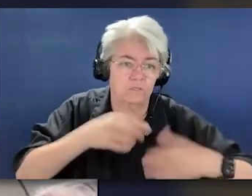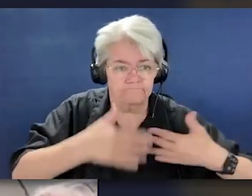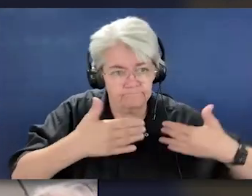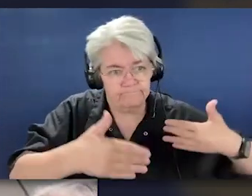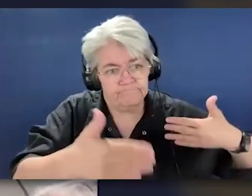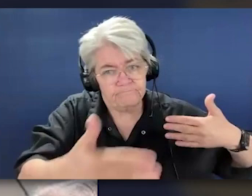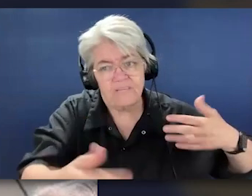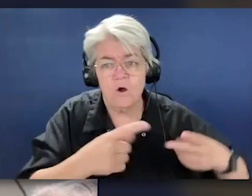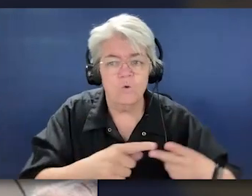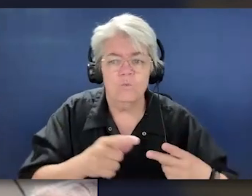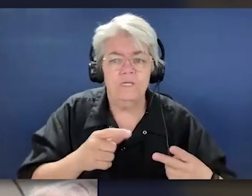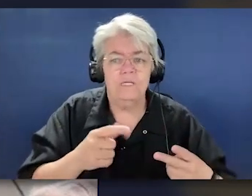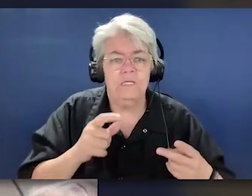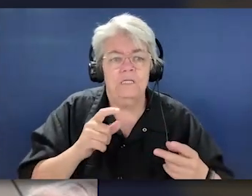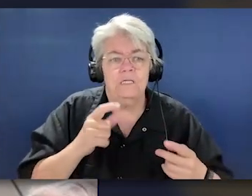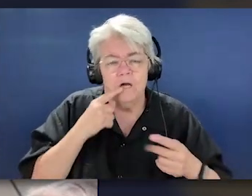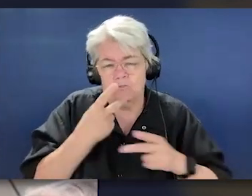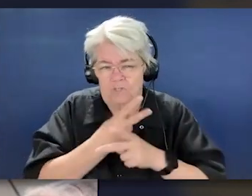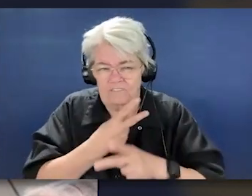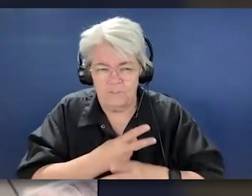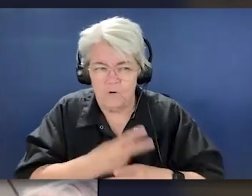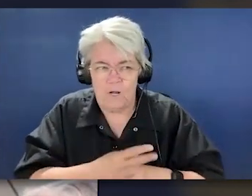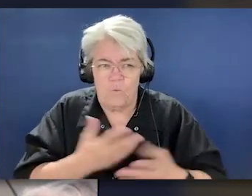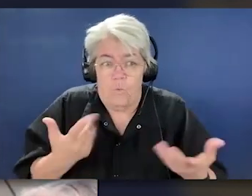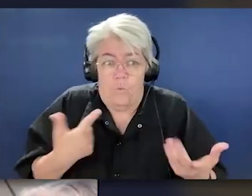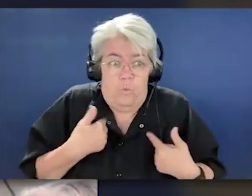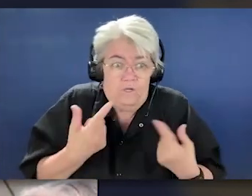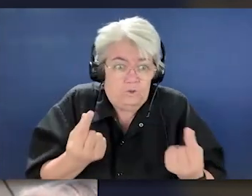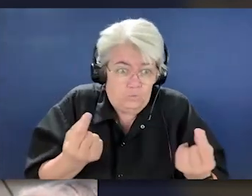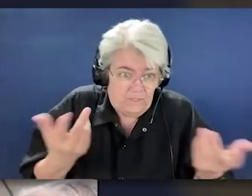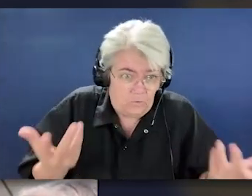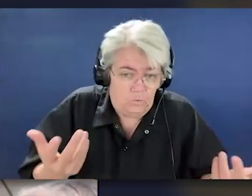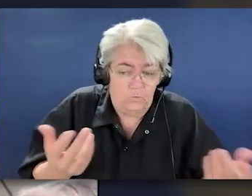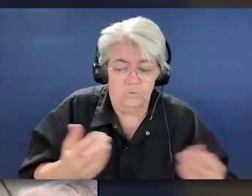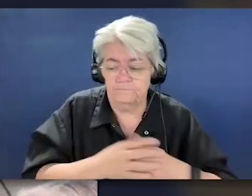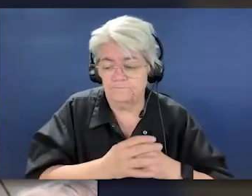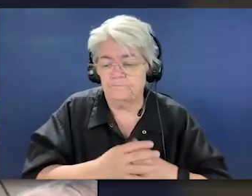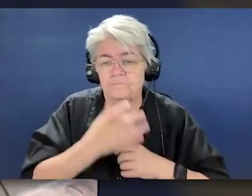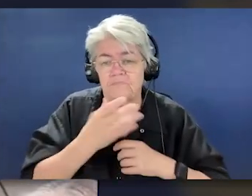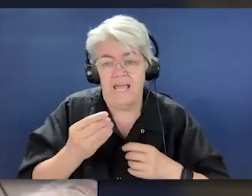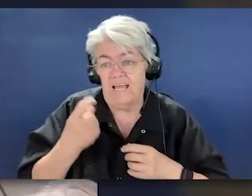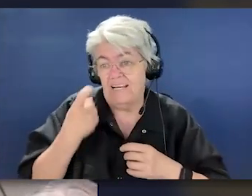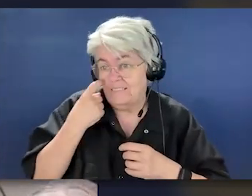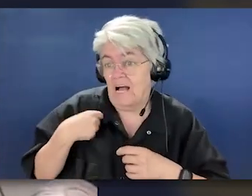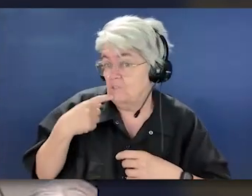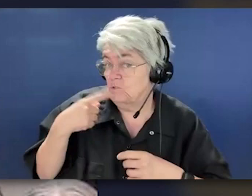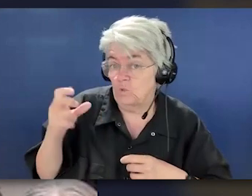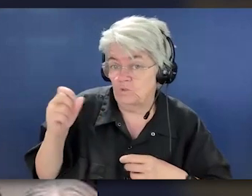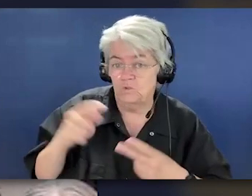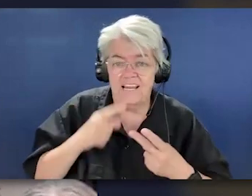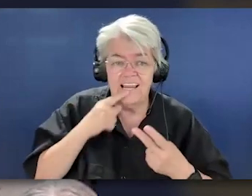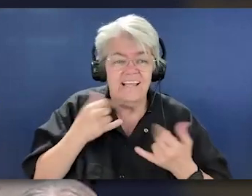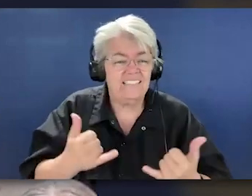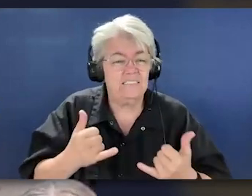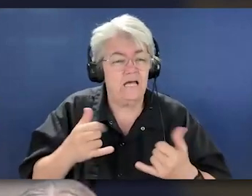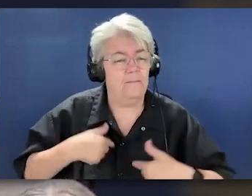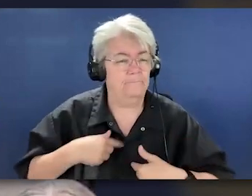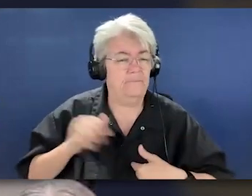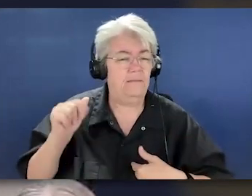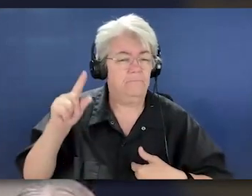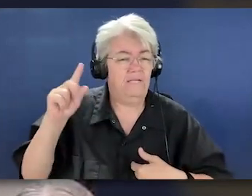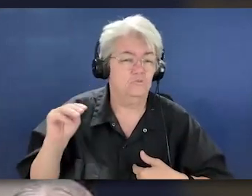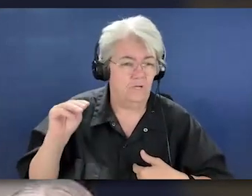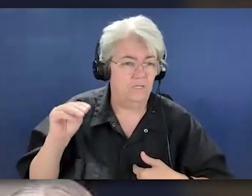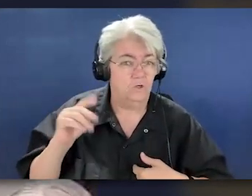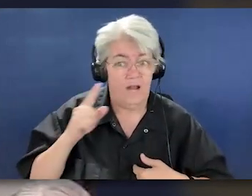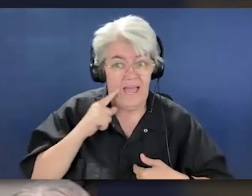trying to understand how we should respond, I think. And as I mentioned to Susan earlier, it's one of those moments as an administrator who's